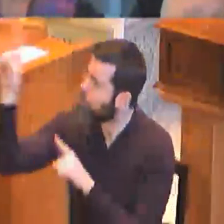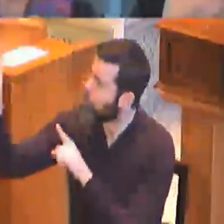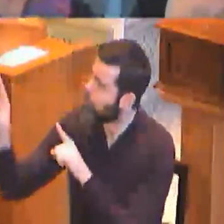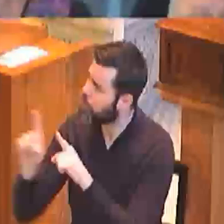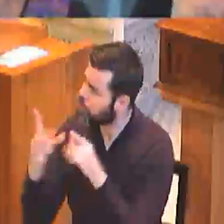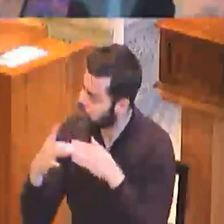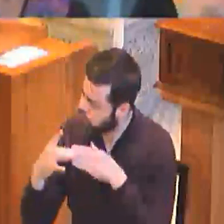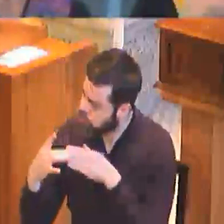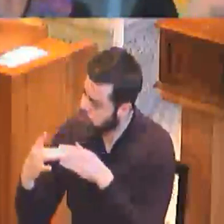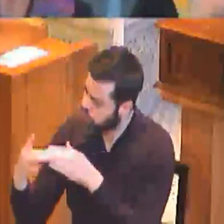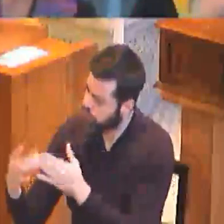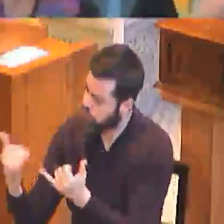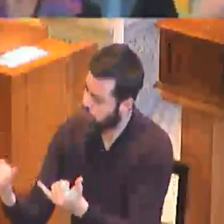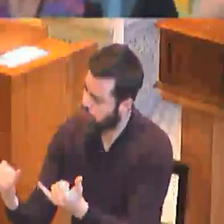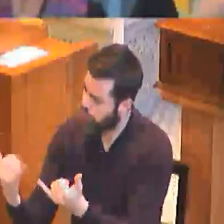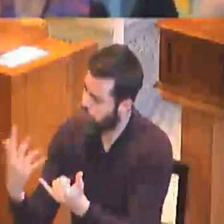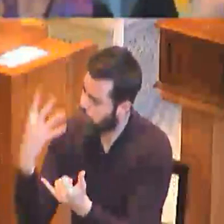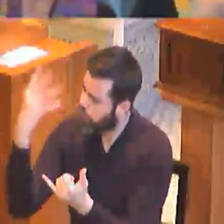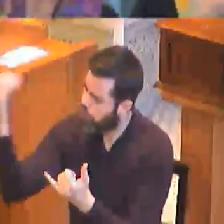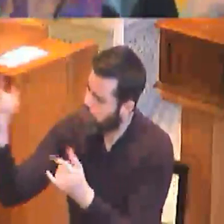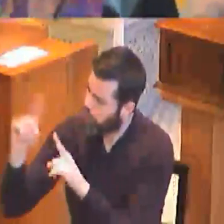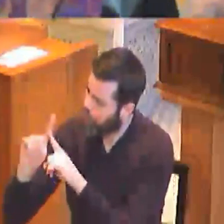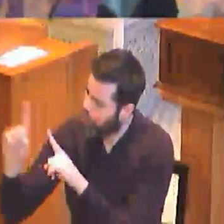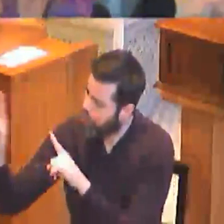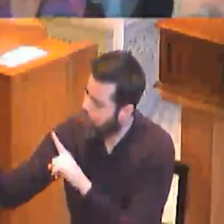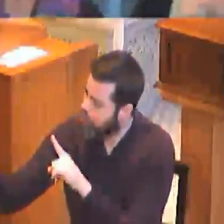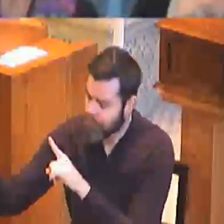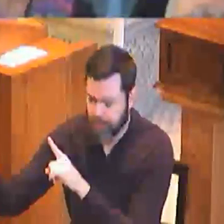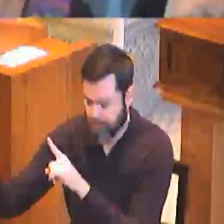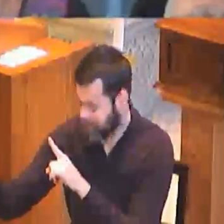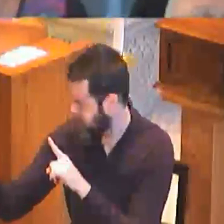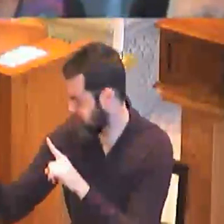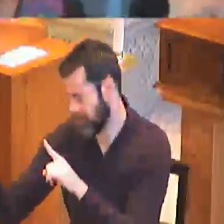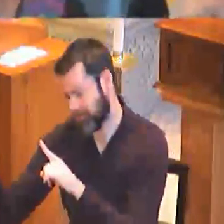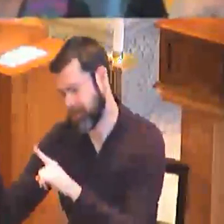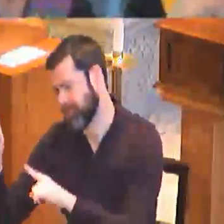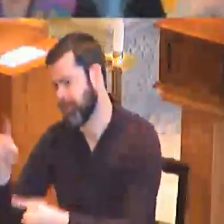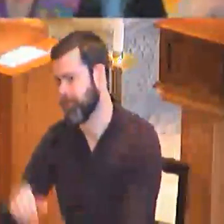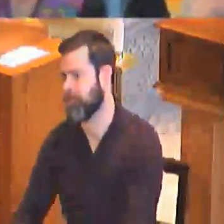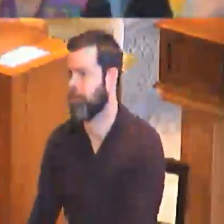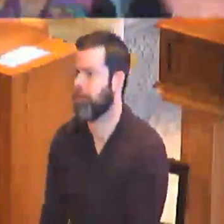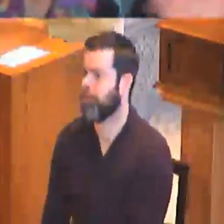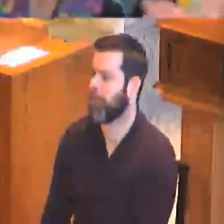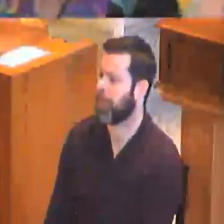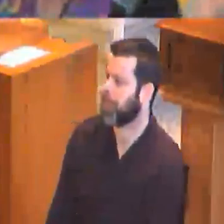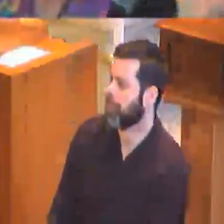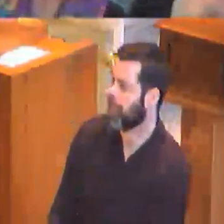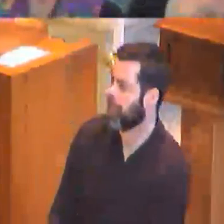Brought me this far to leave me. No!